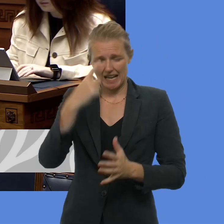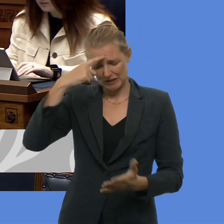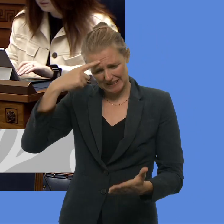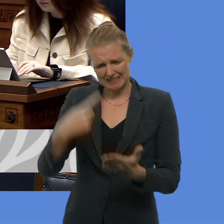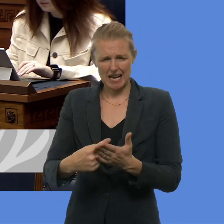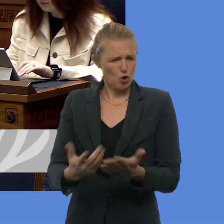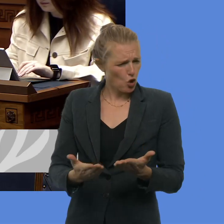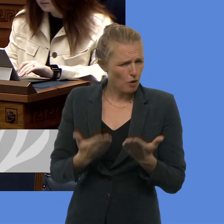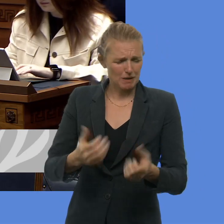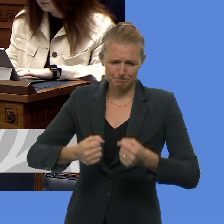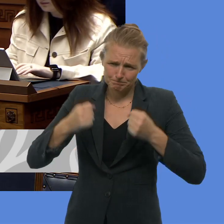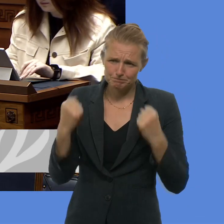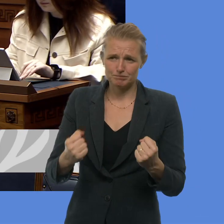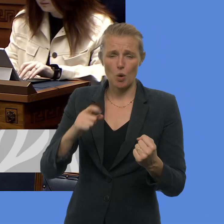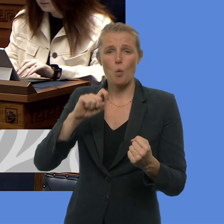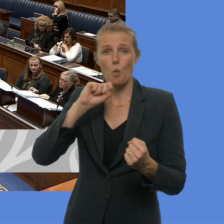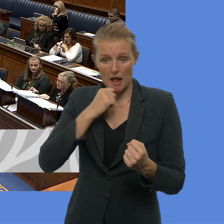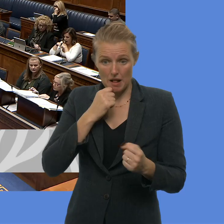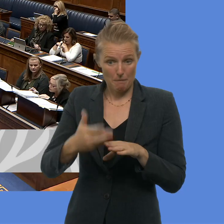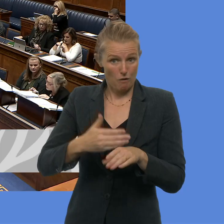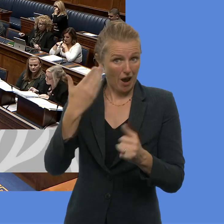concrete in place before the end of this mandate?